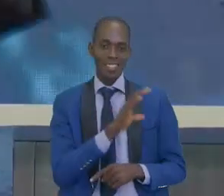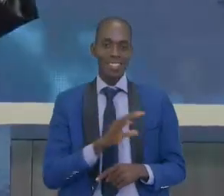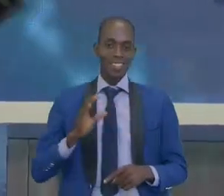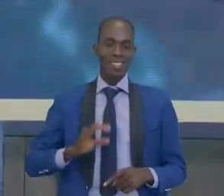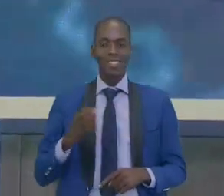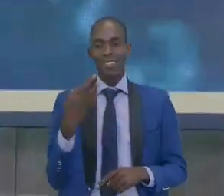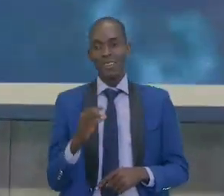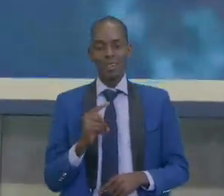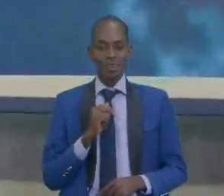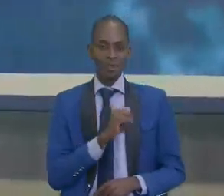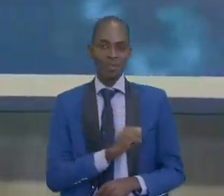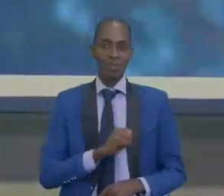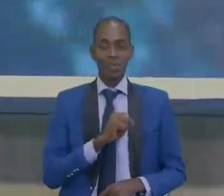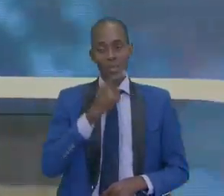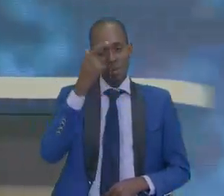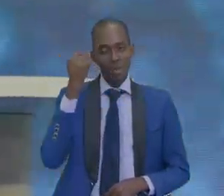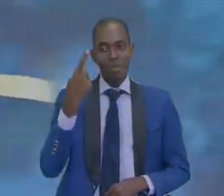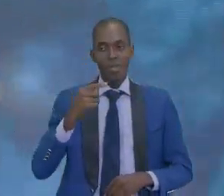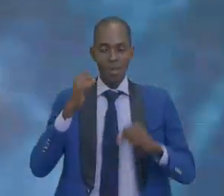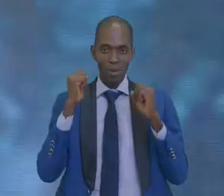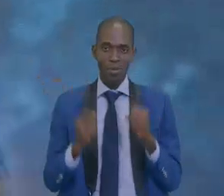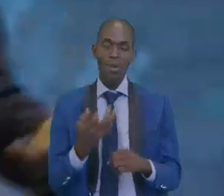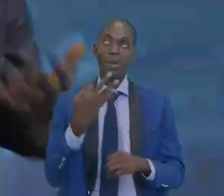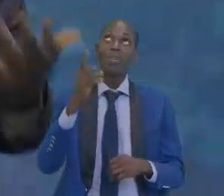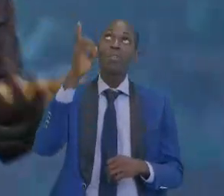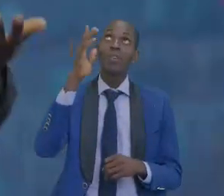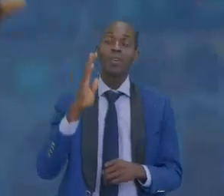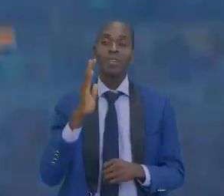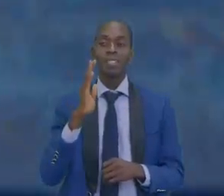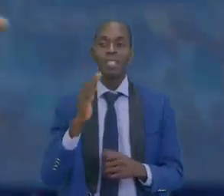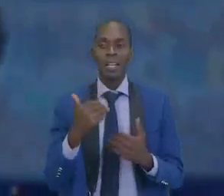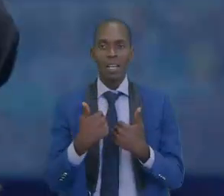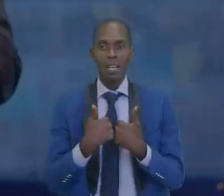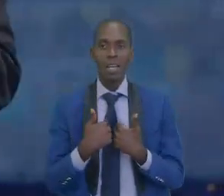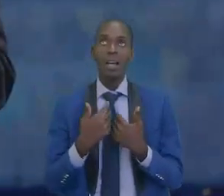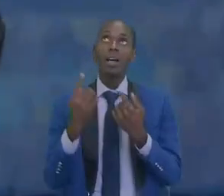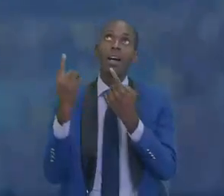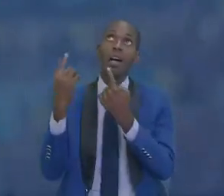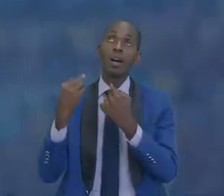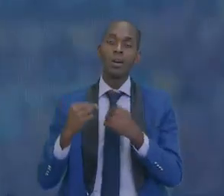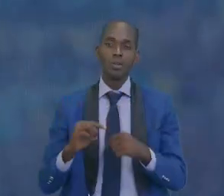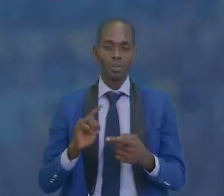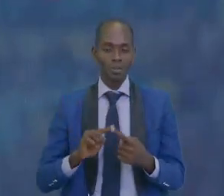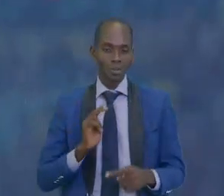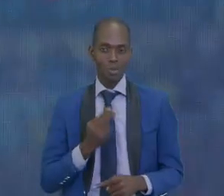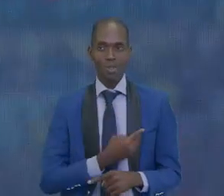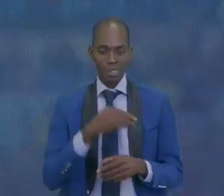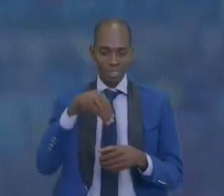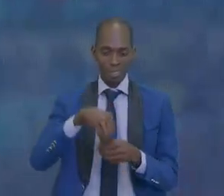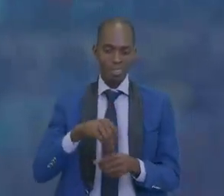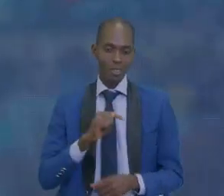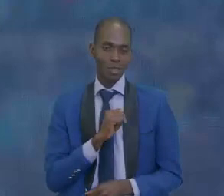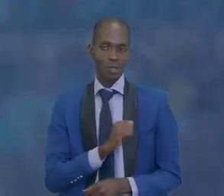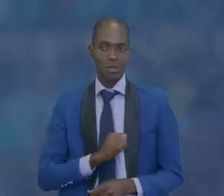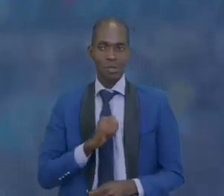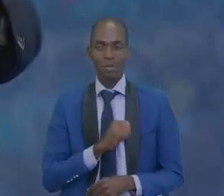Because the power of God has come to us in Togo. And